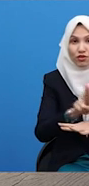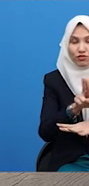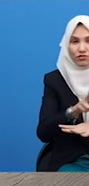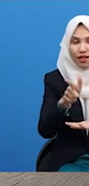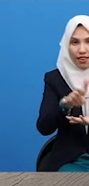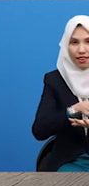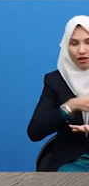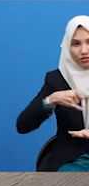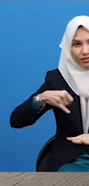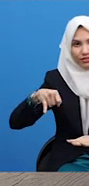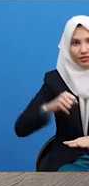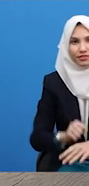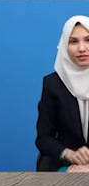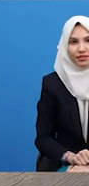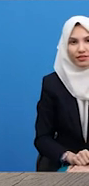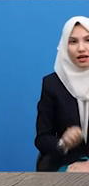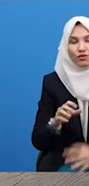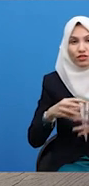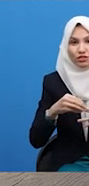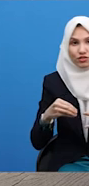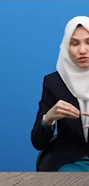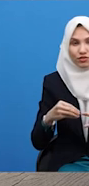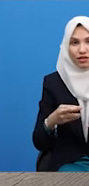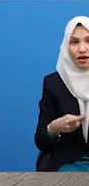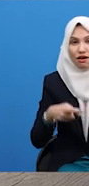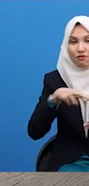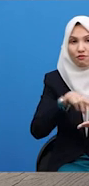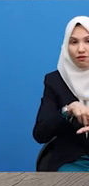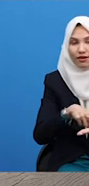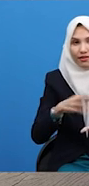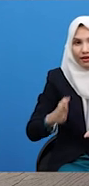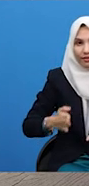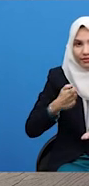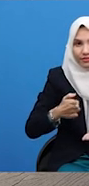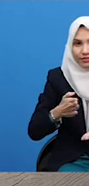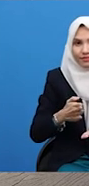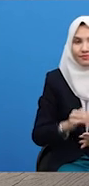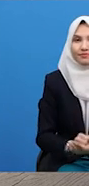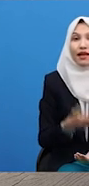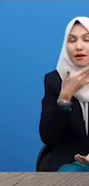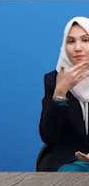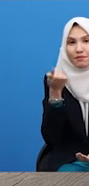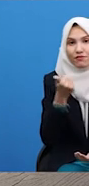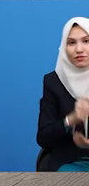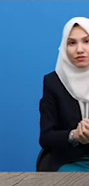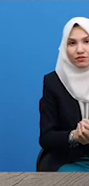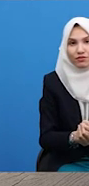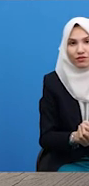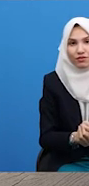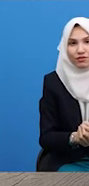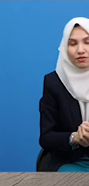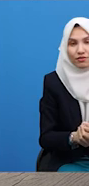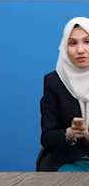train on a long journey. What about you? I prefer to travel by flight. It